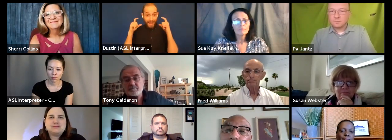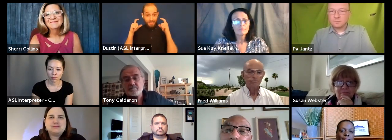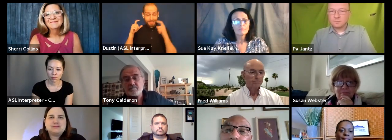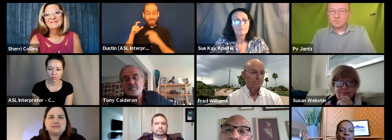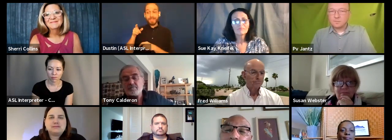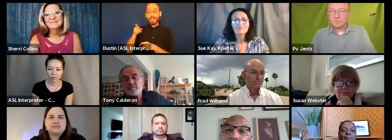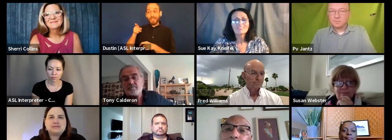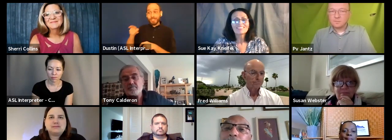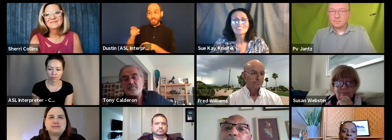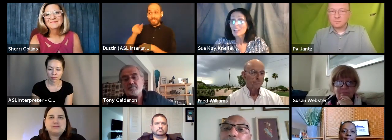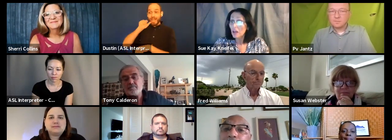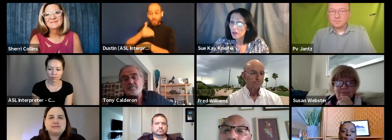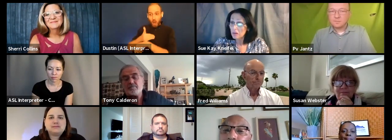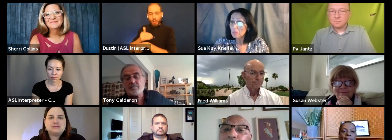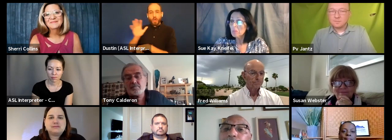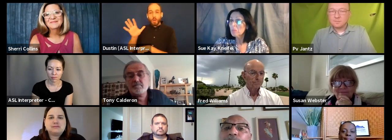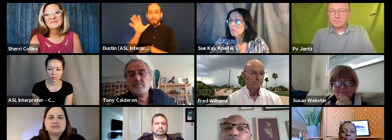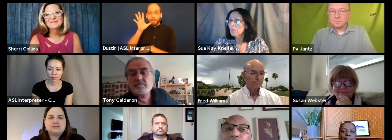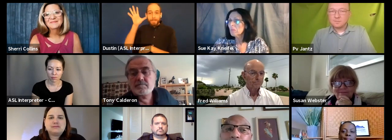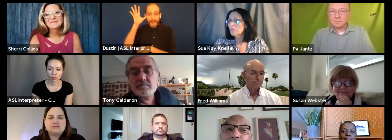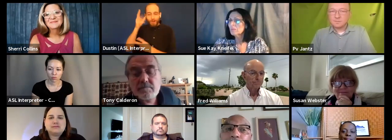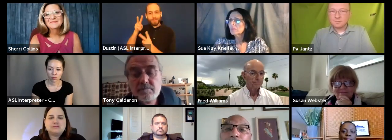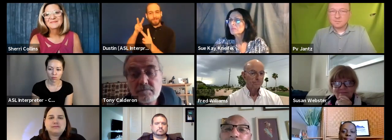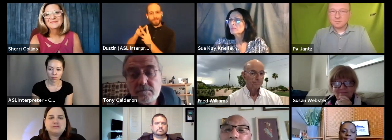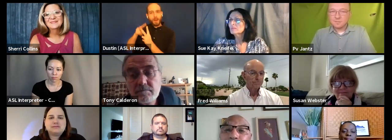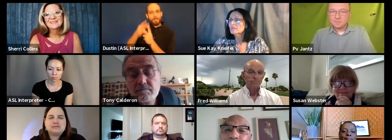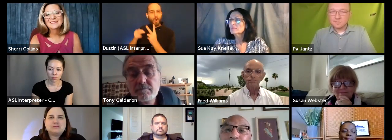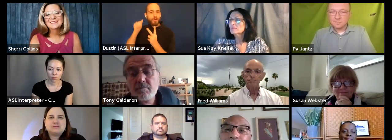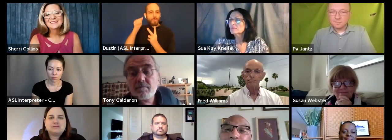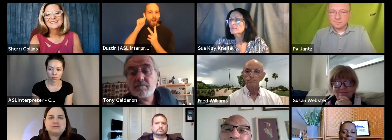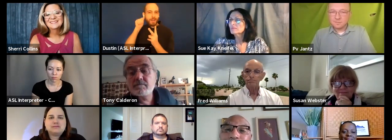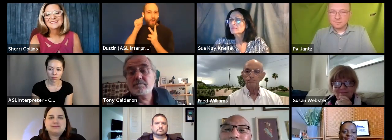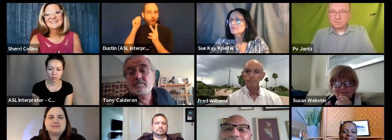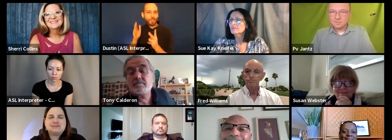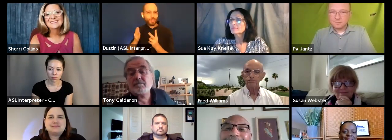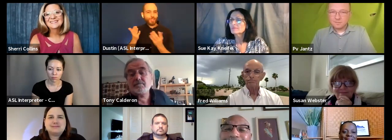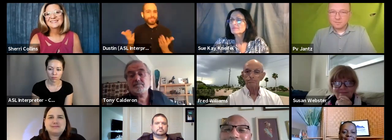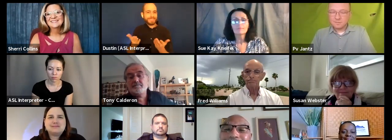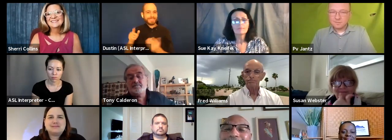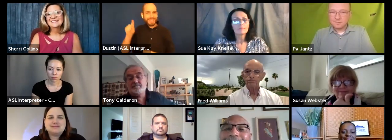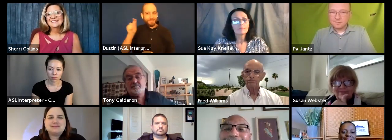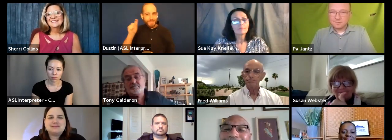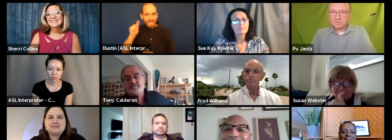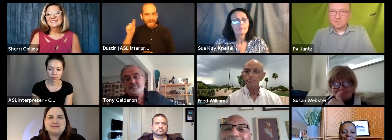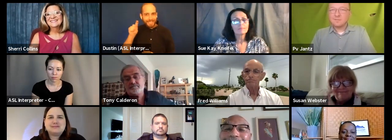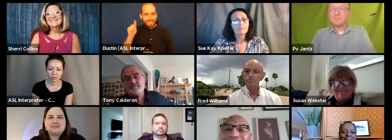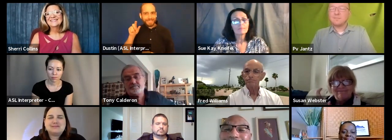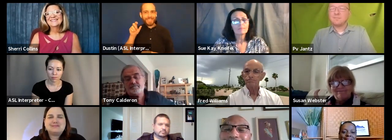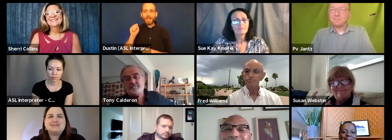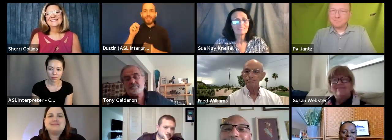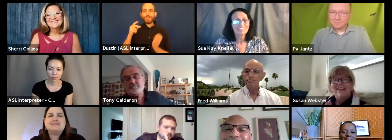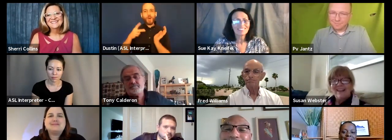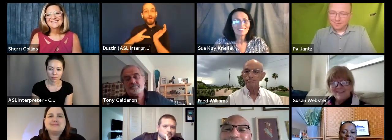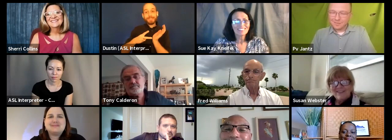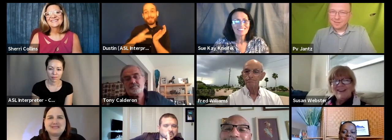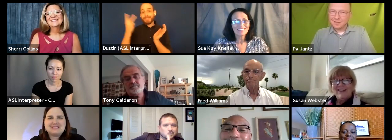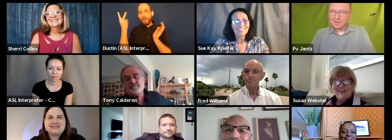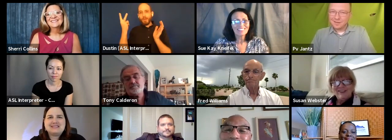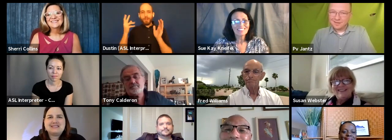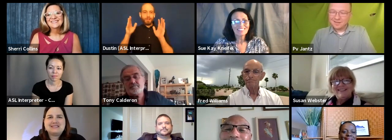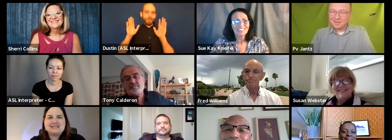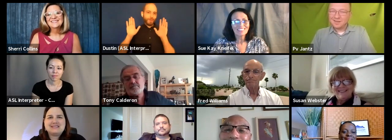audiologists from Phoenix. And so it's kind of a double wonderful